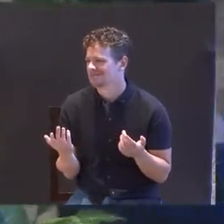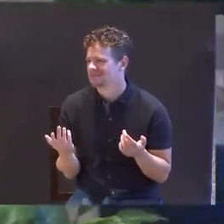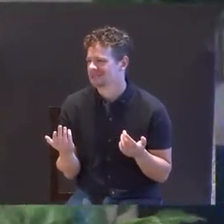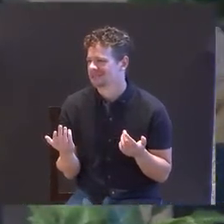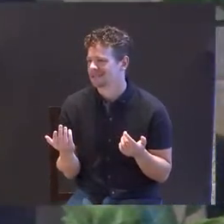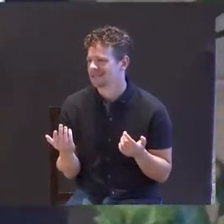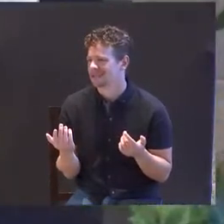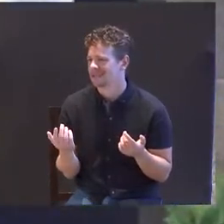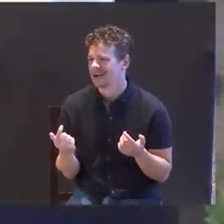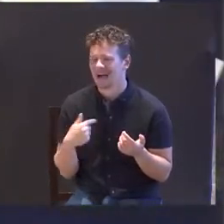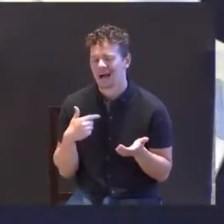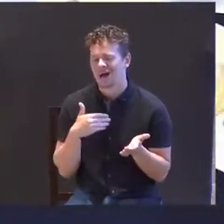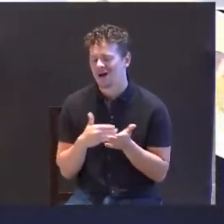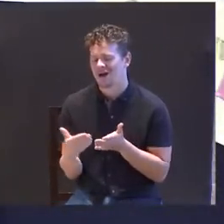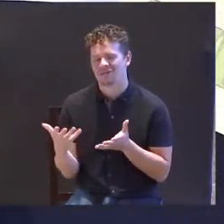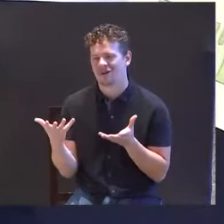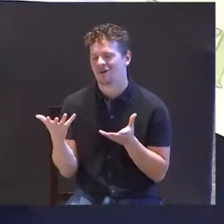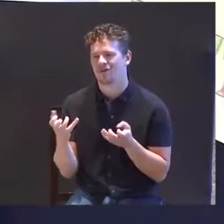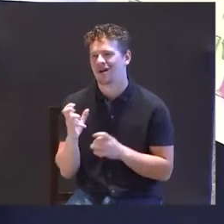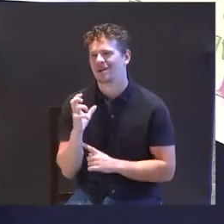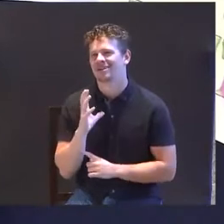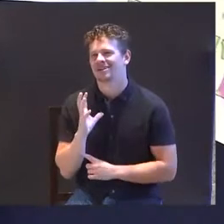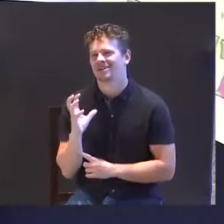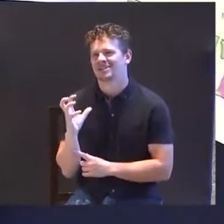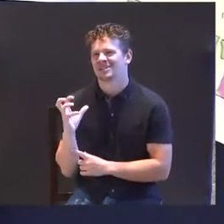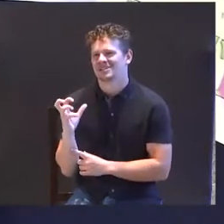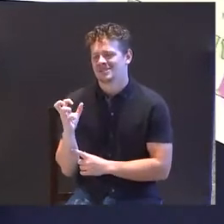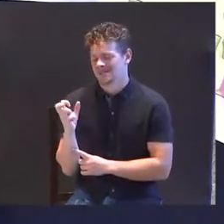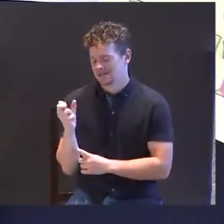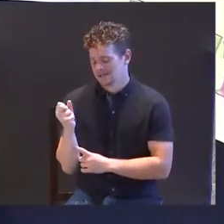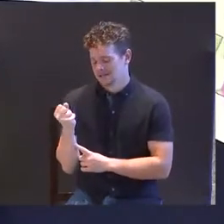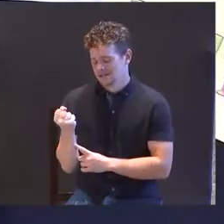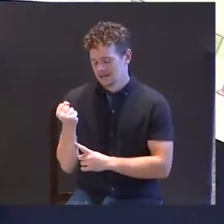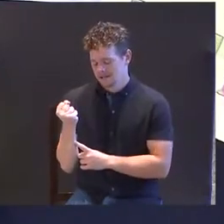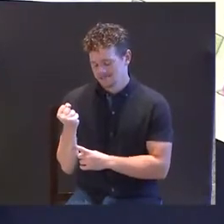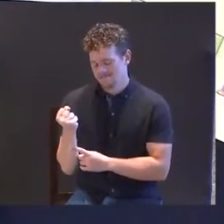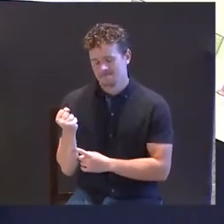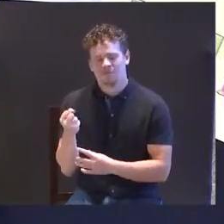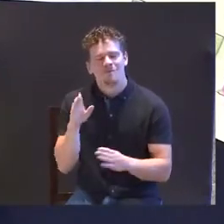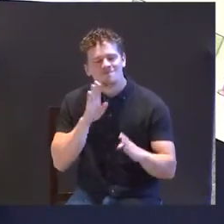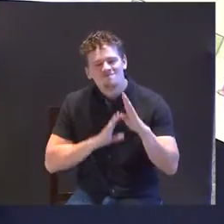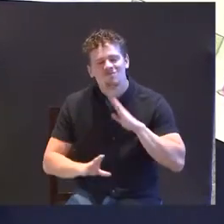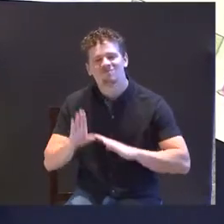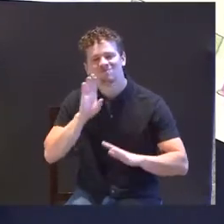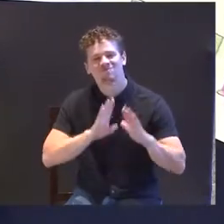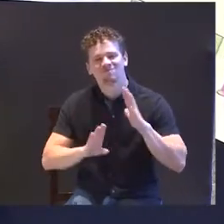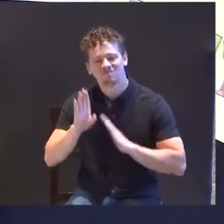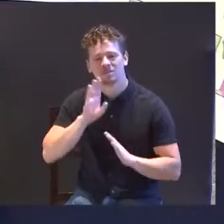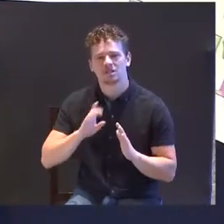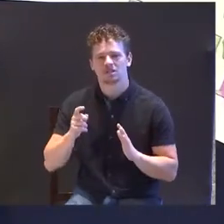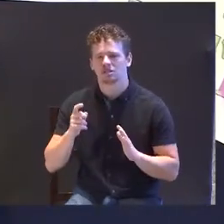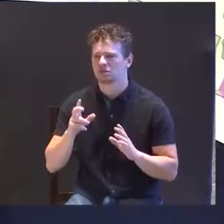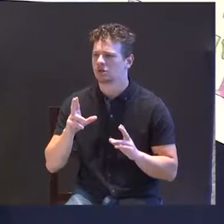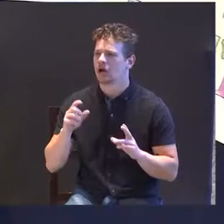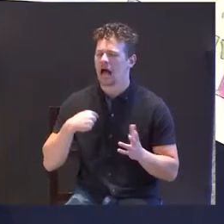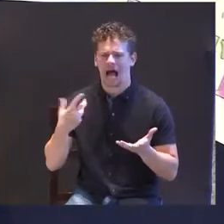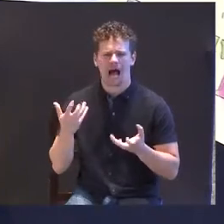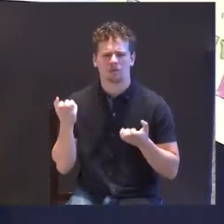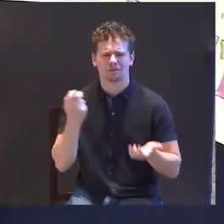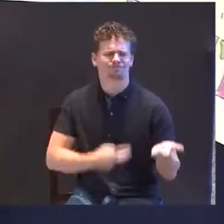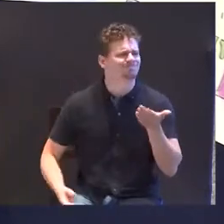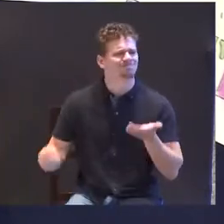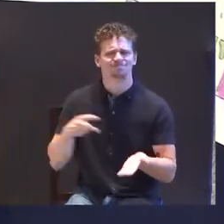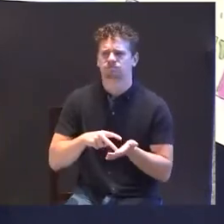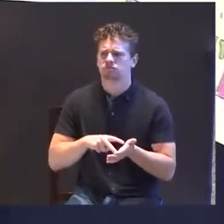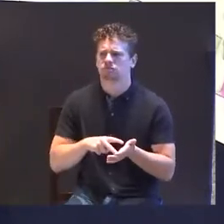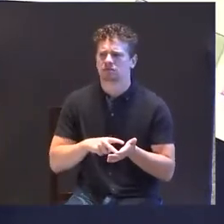that cleansing of the fist in my chest, I want to jump out there and take action. And sometimes the action that